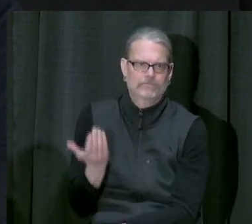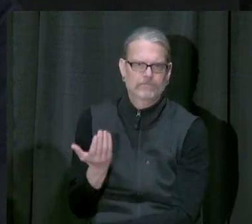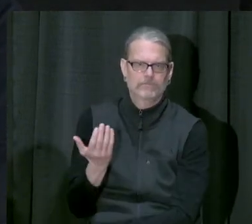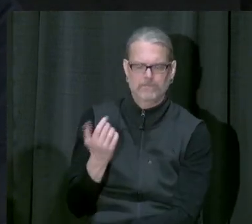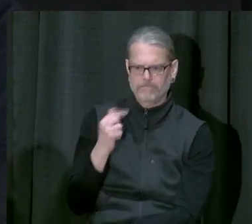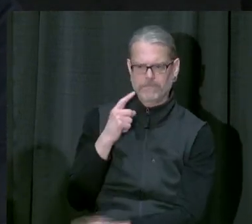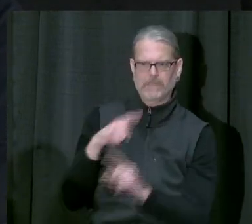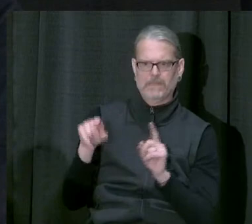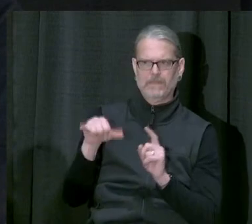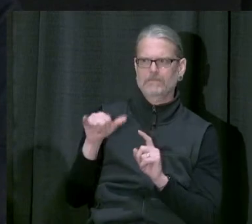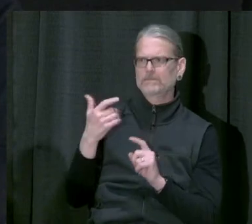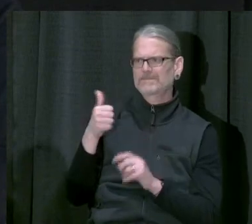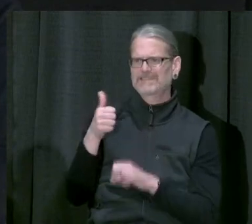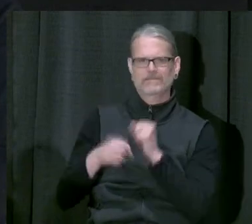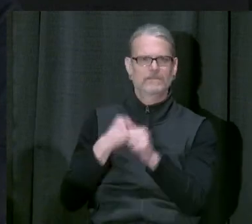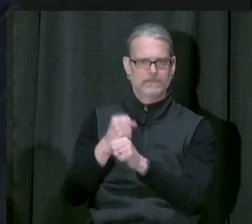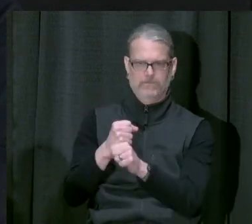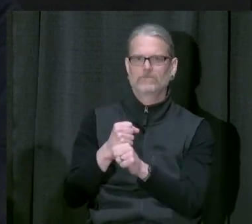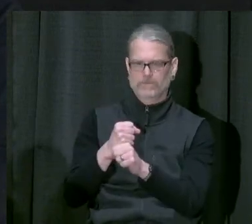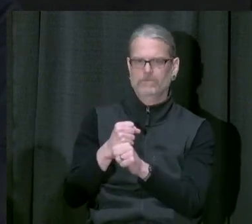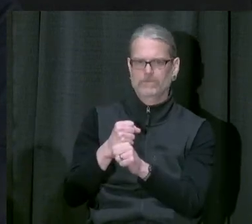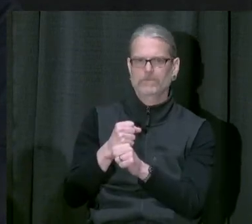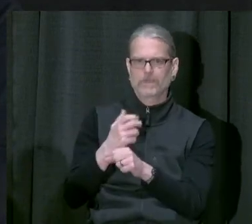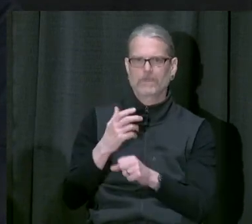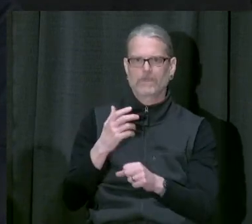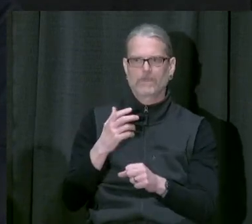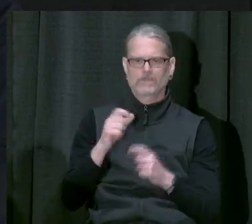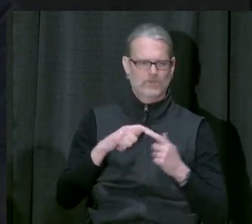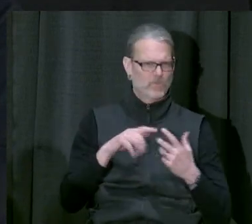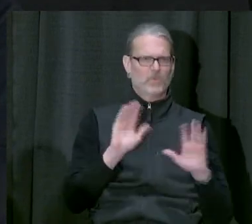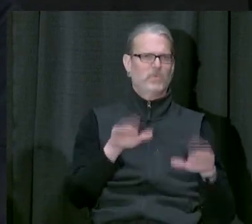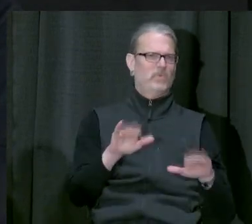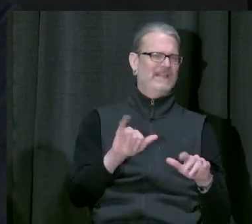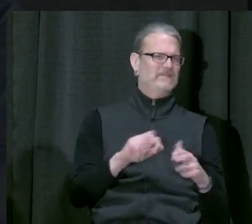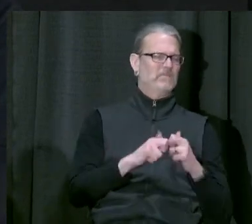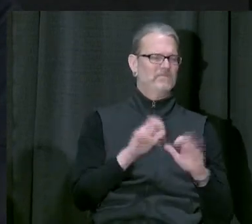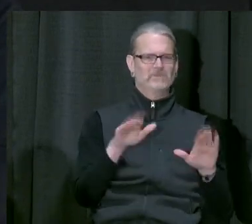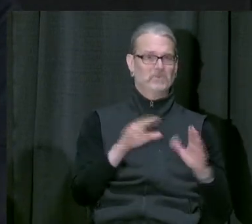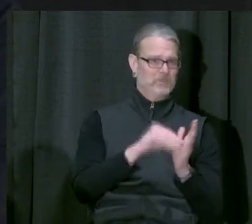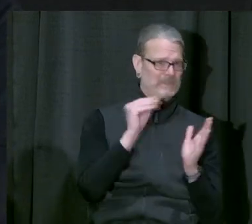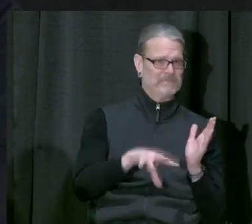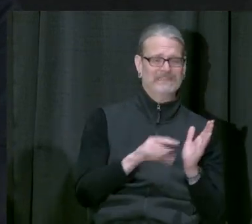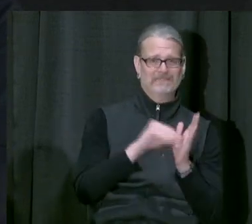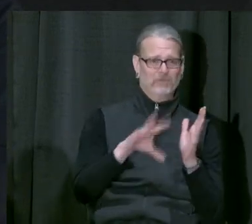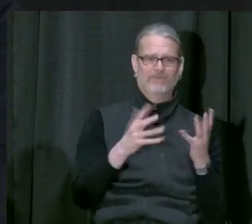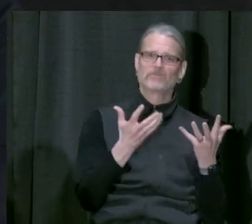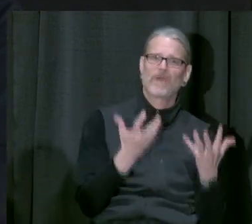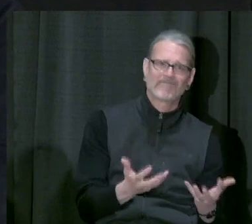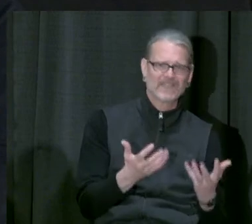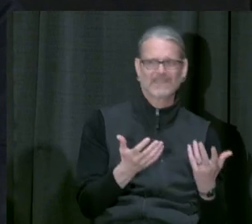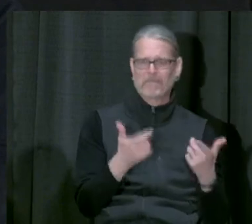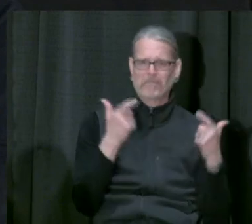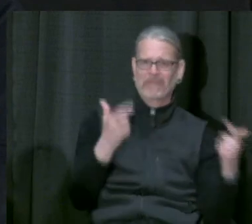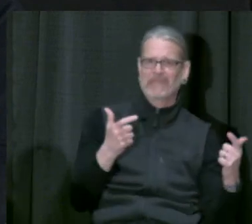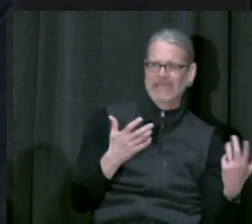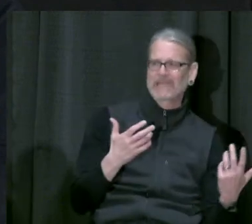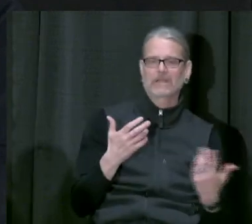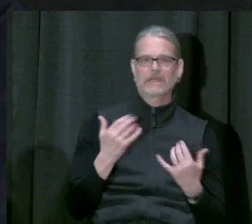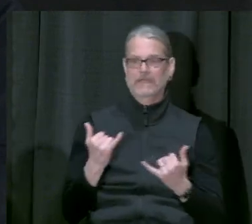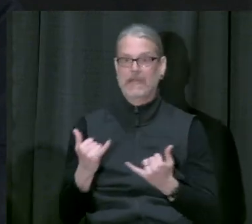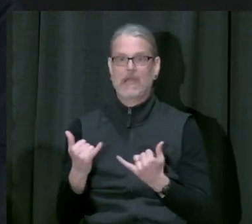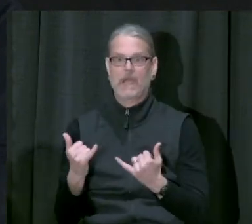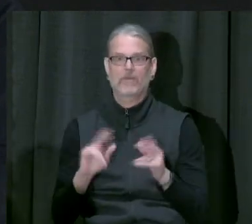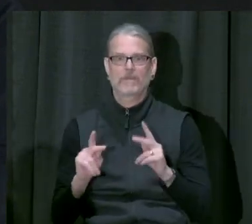10 years to go from, oh, what a hassle, it's too expensive, it's too heavy, to something that I can't live